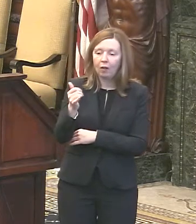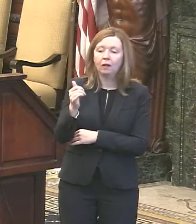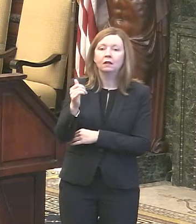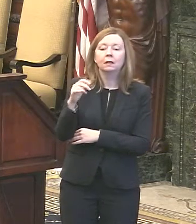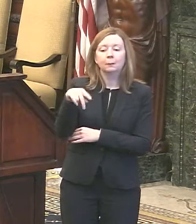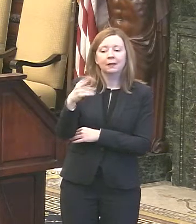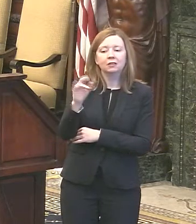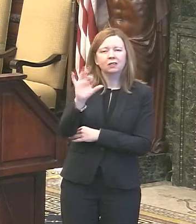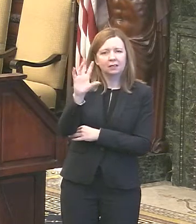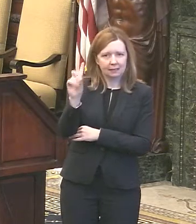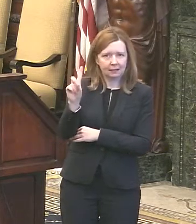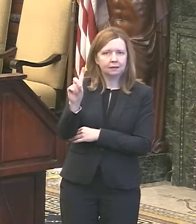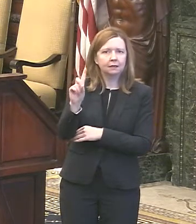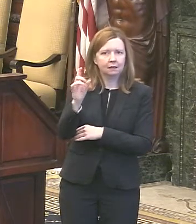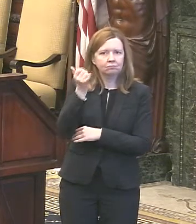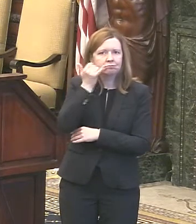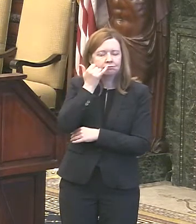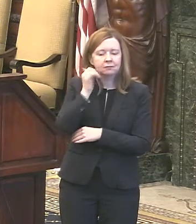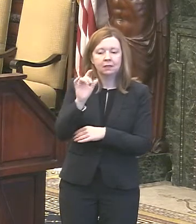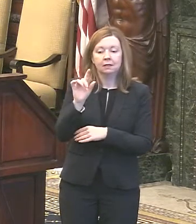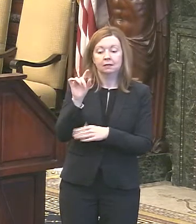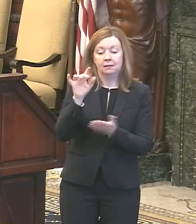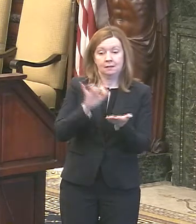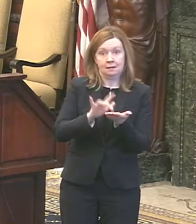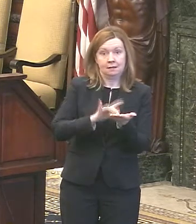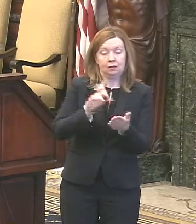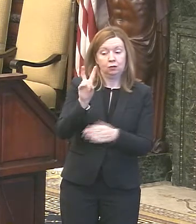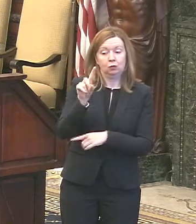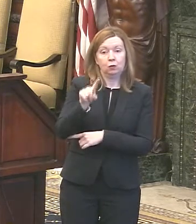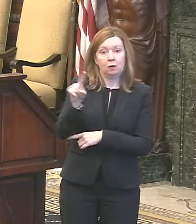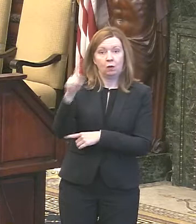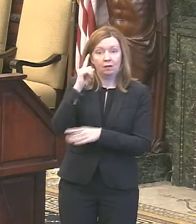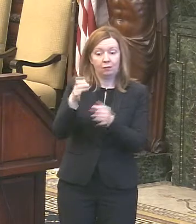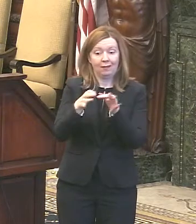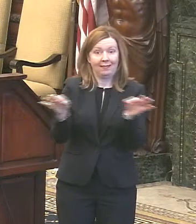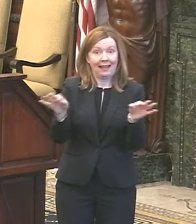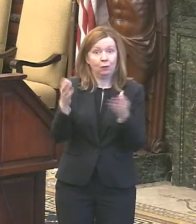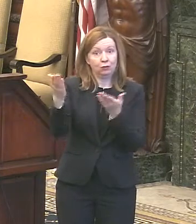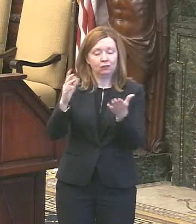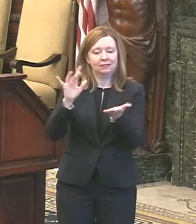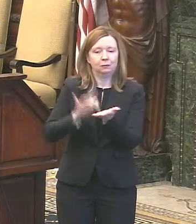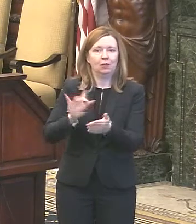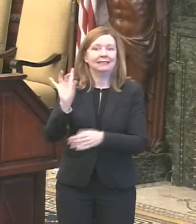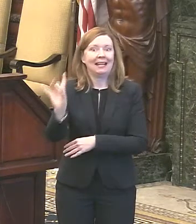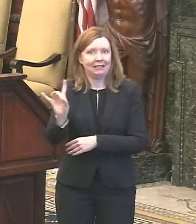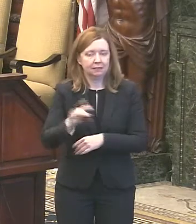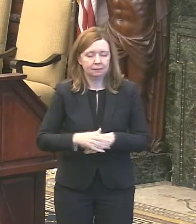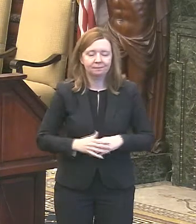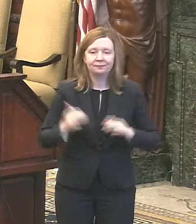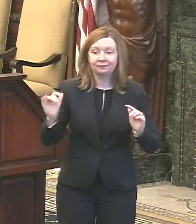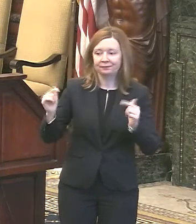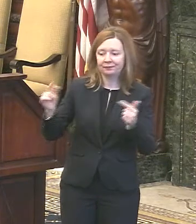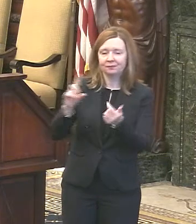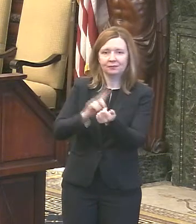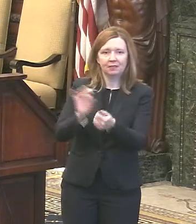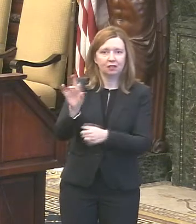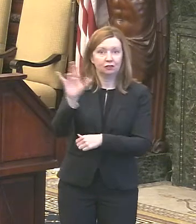find out if you're eligible. Dial 211 for language services, press 8. Now, Dr. Farley's